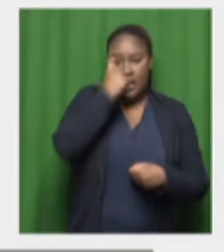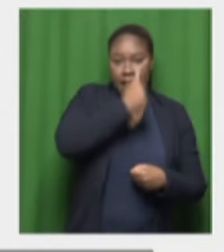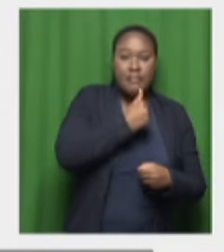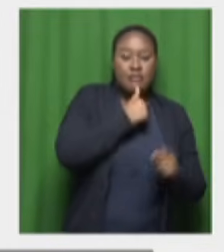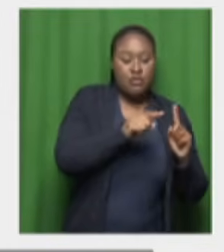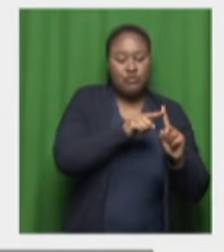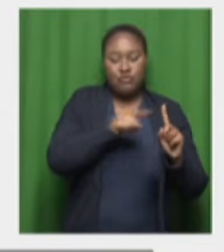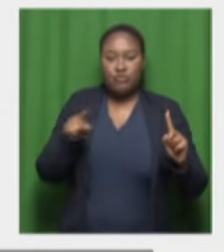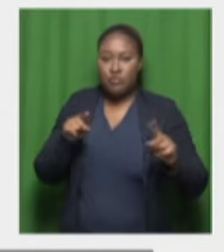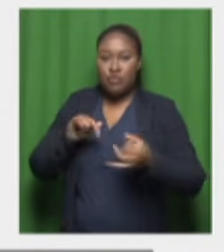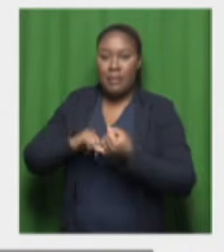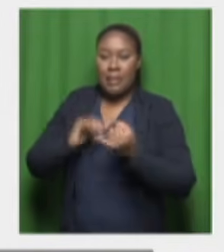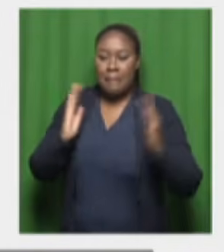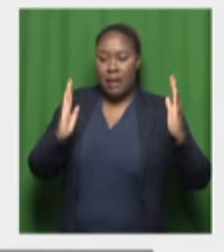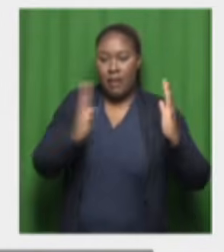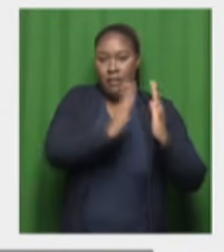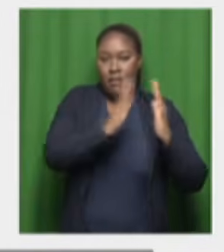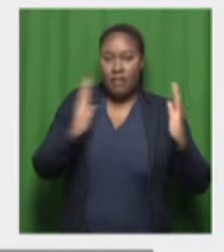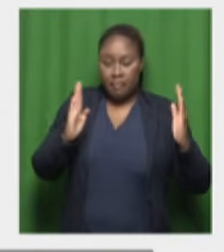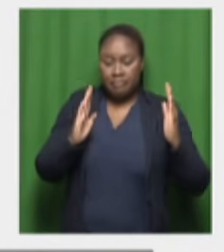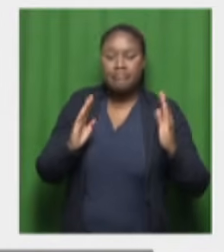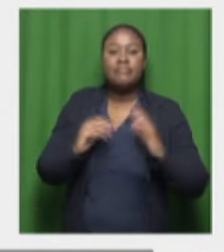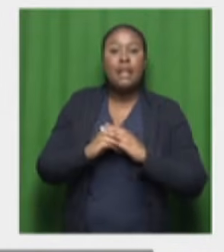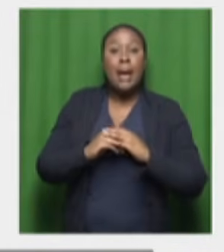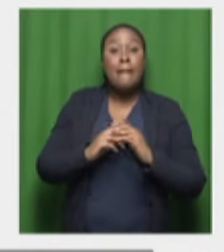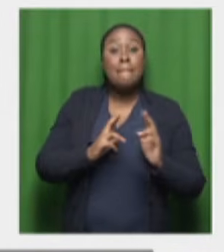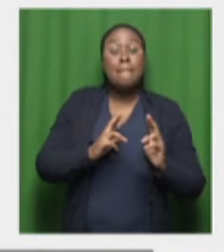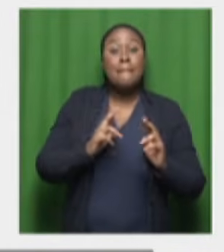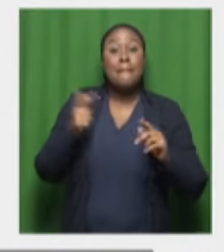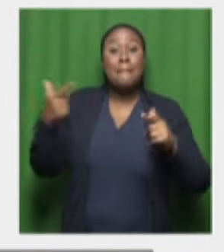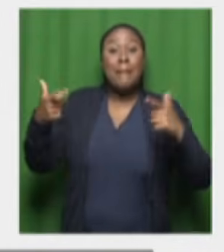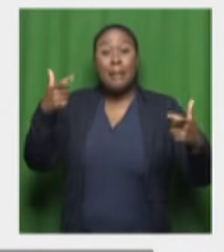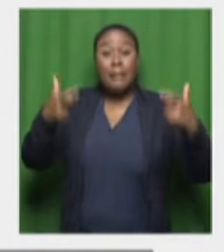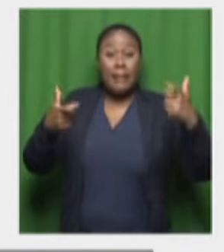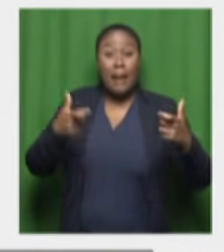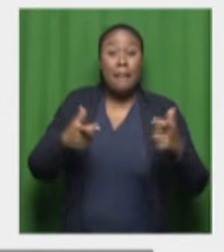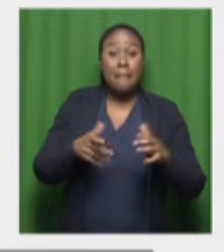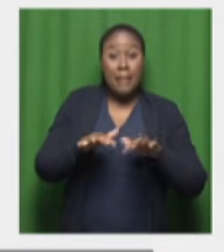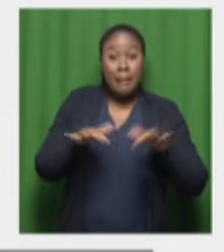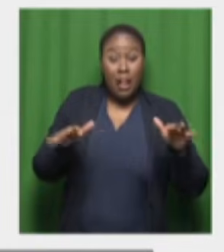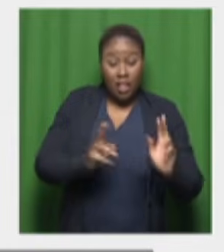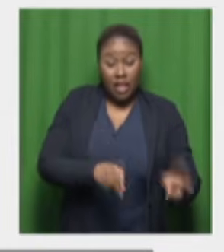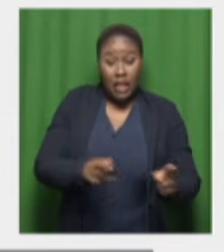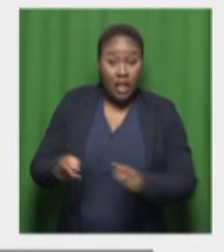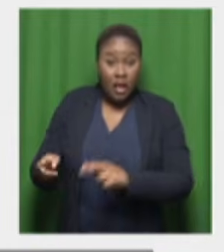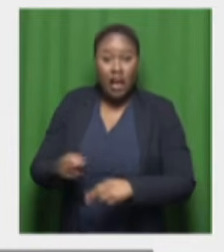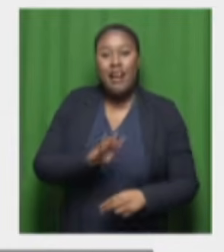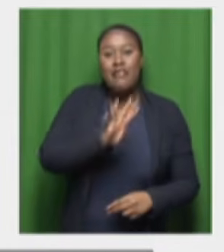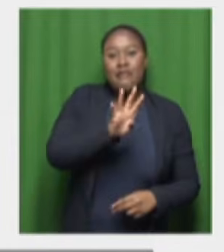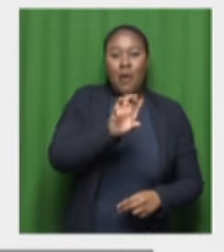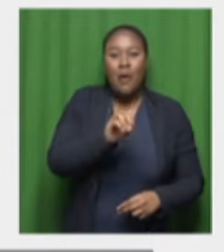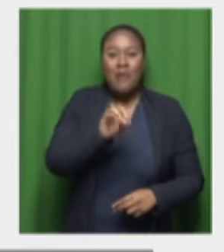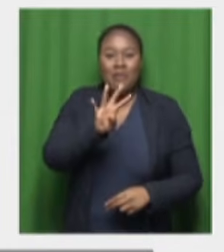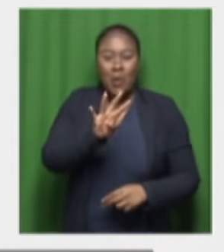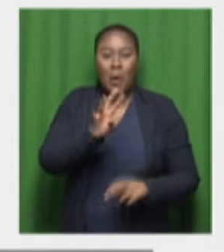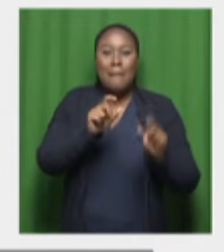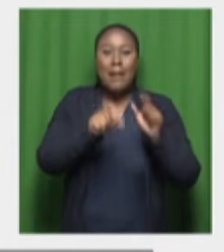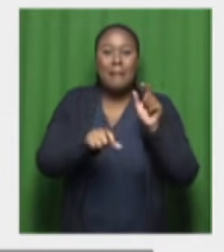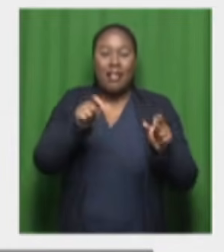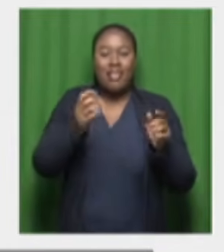was 404 gang-related murders in our province. Of that 404 gang-related